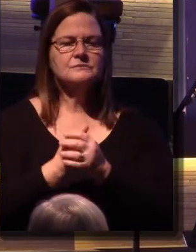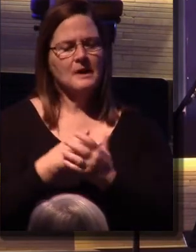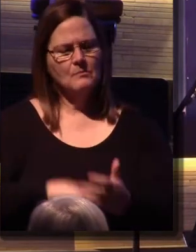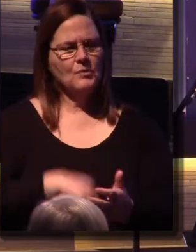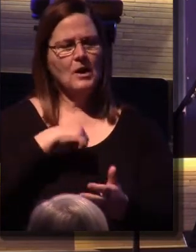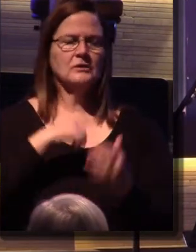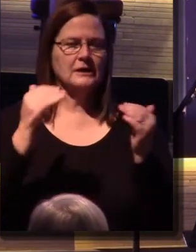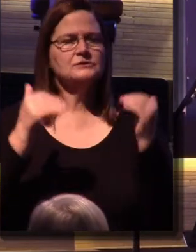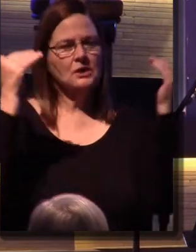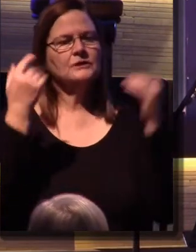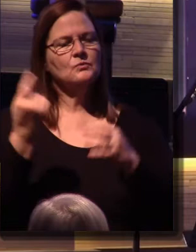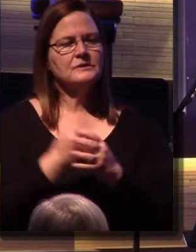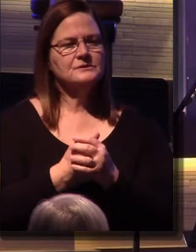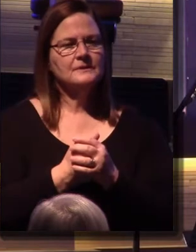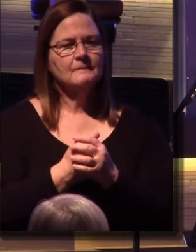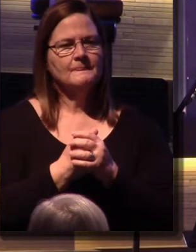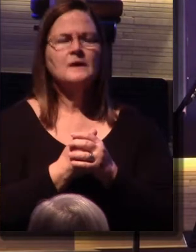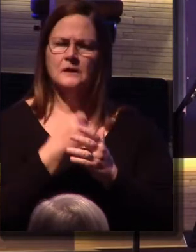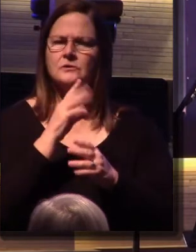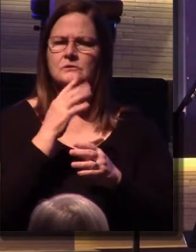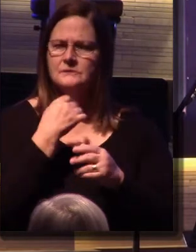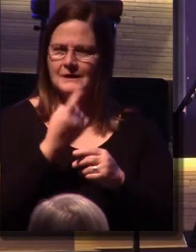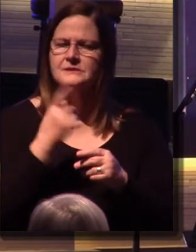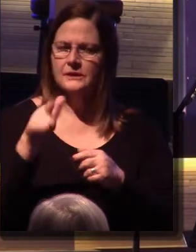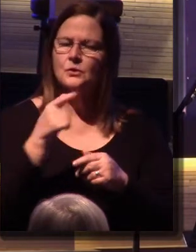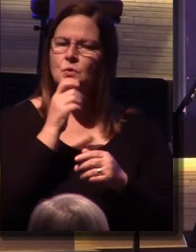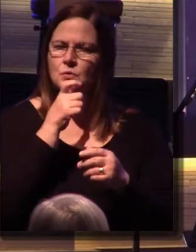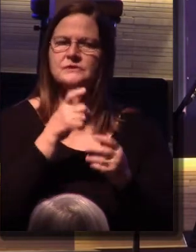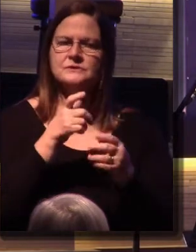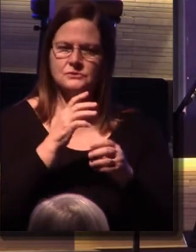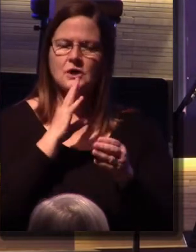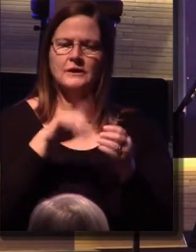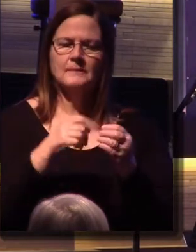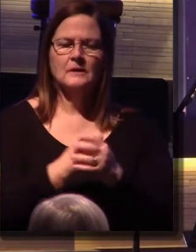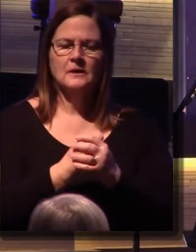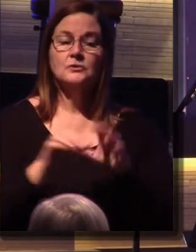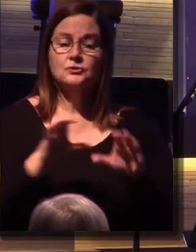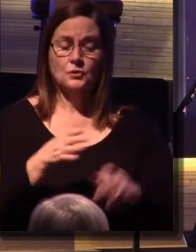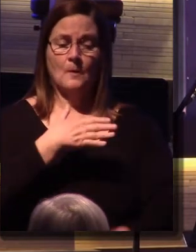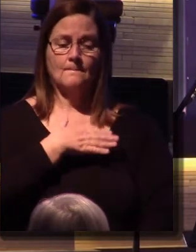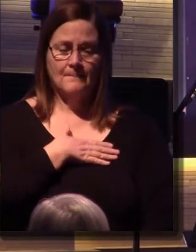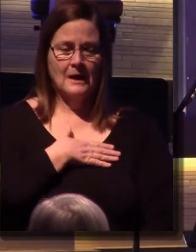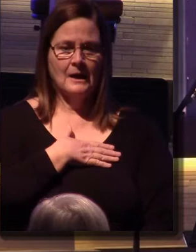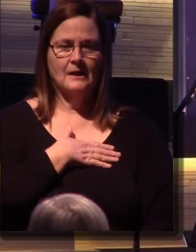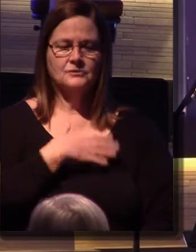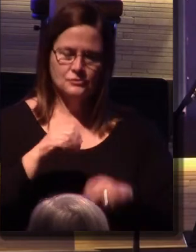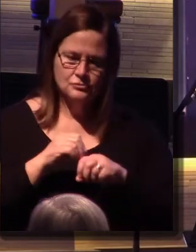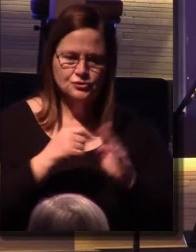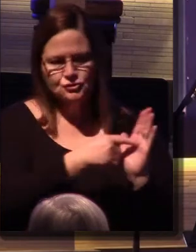warriors, my proudly exalting ones. He'll tell us a little bit later in the text who he's referring to execute